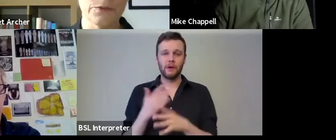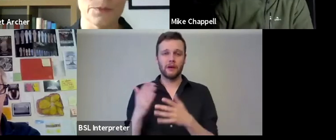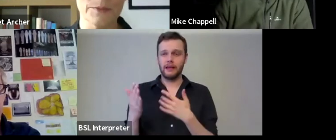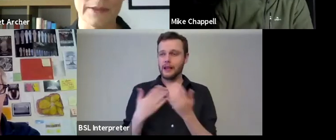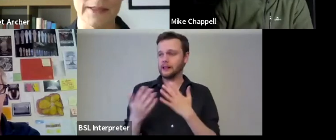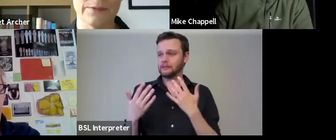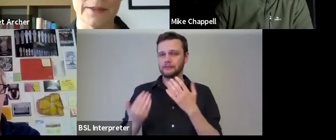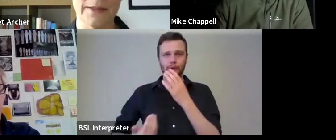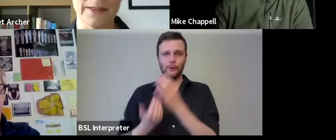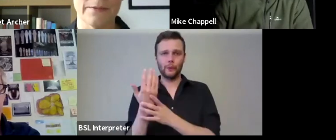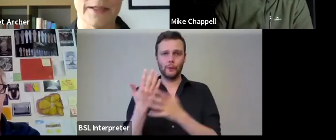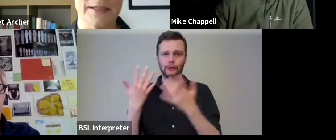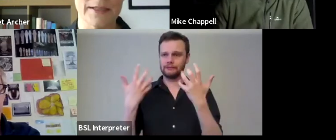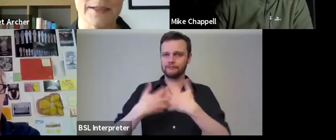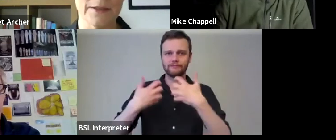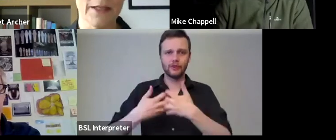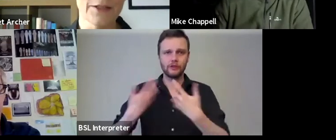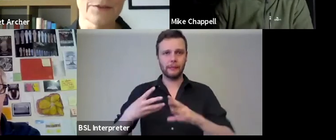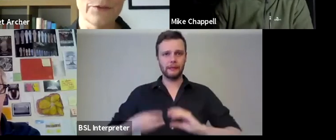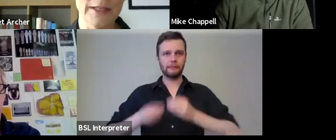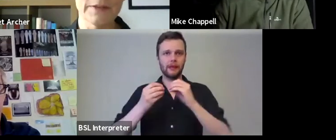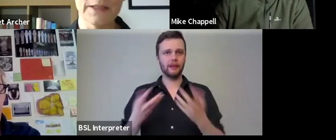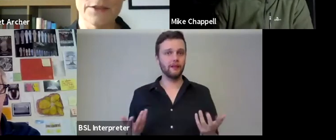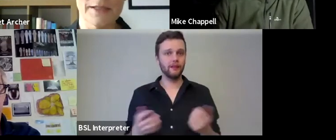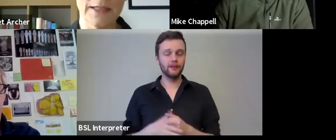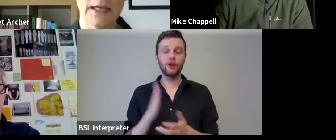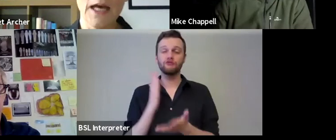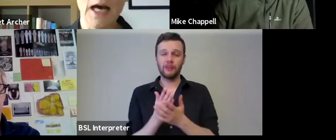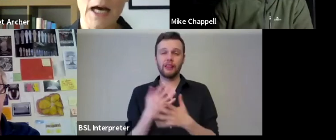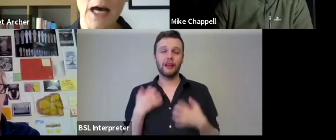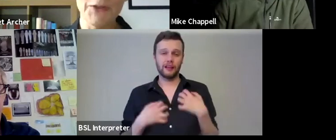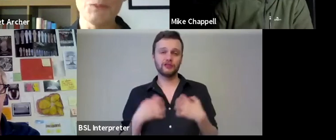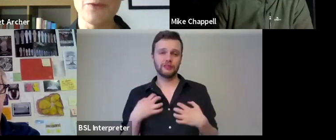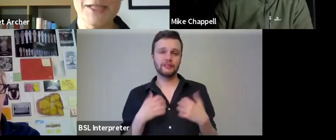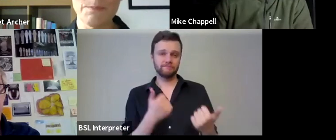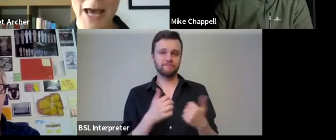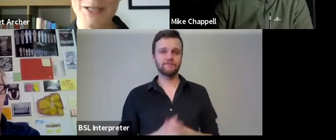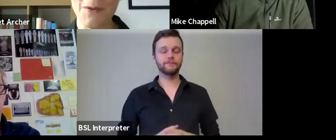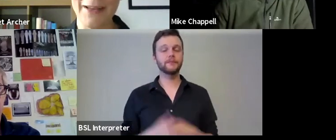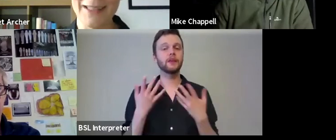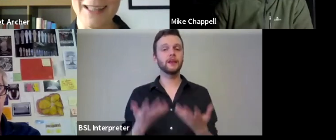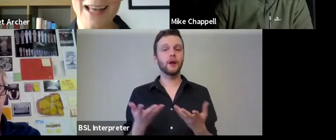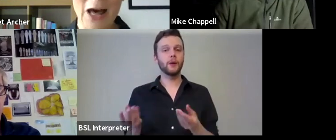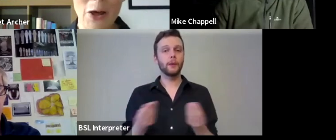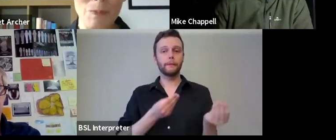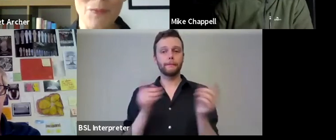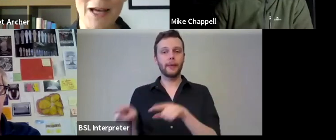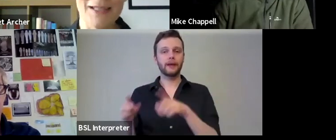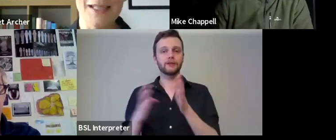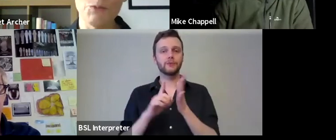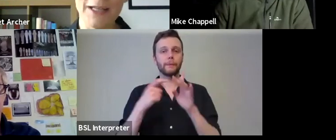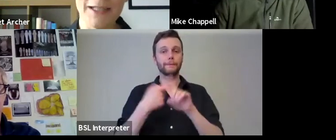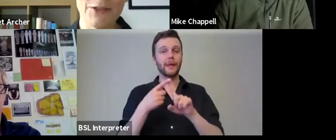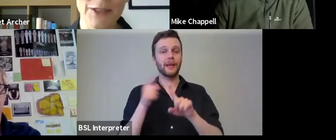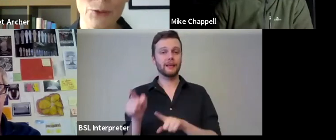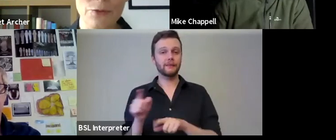new forms were even invented. So really, really interesting. I'm going to move us back to Mike And